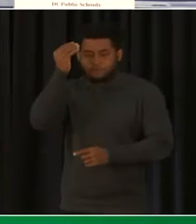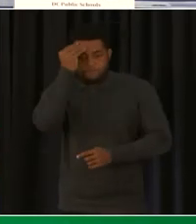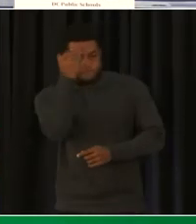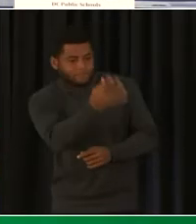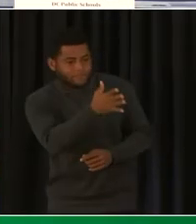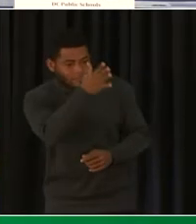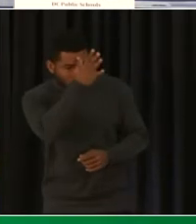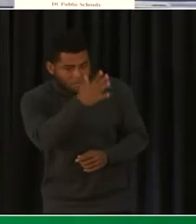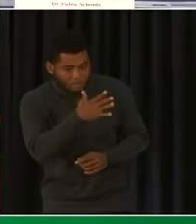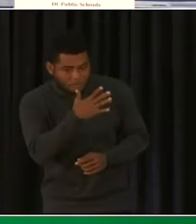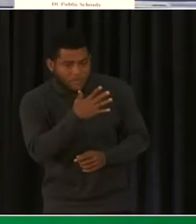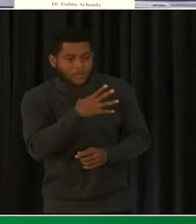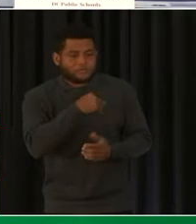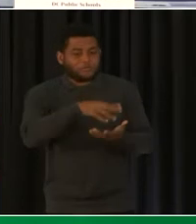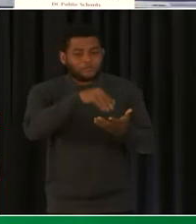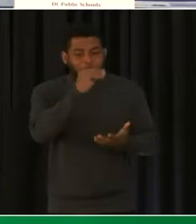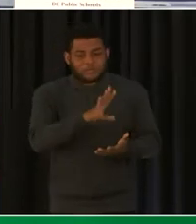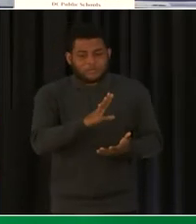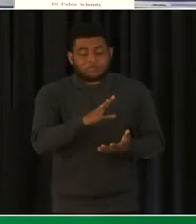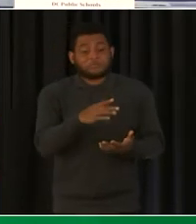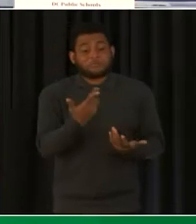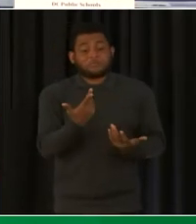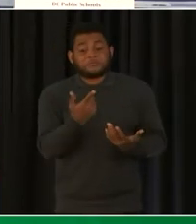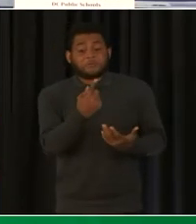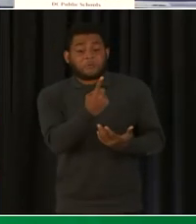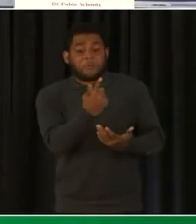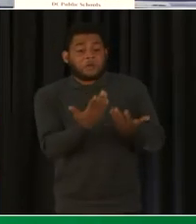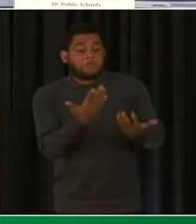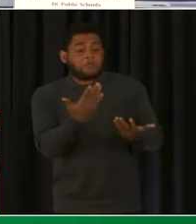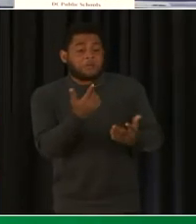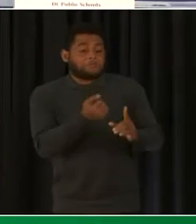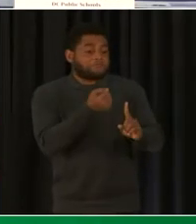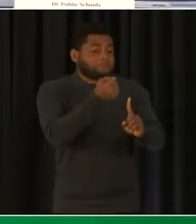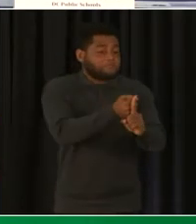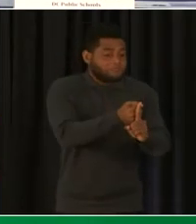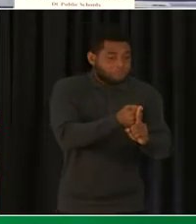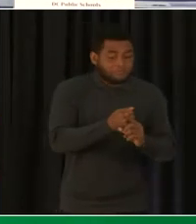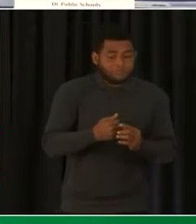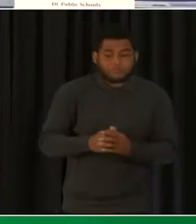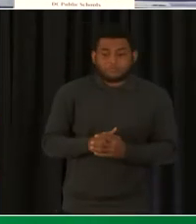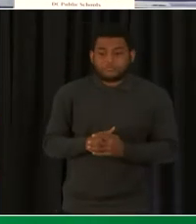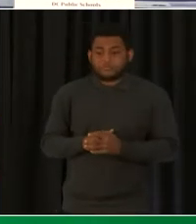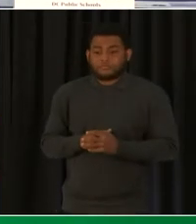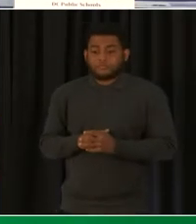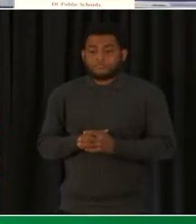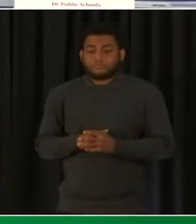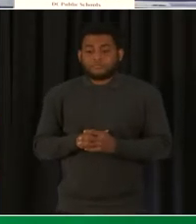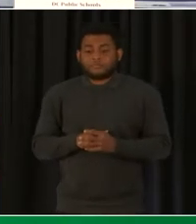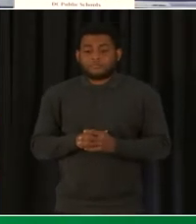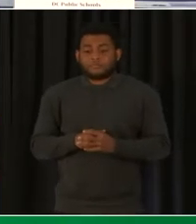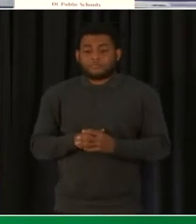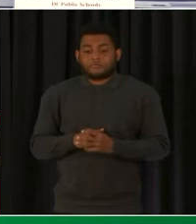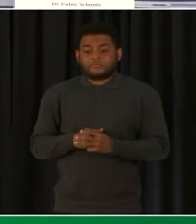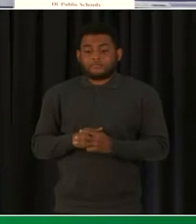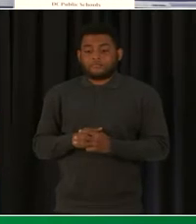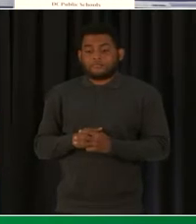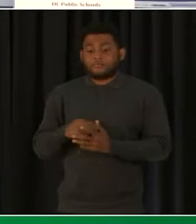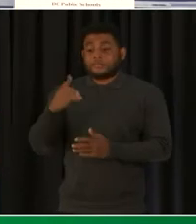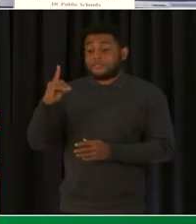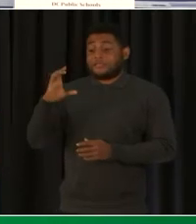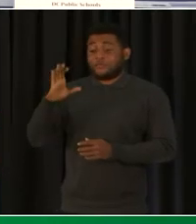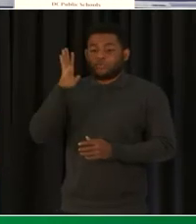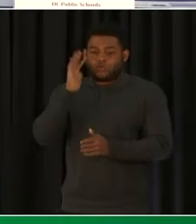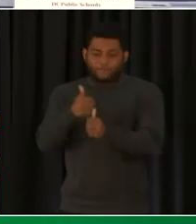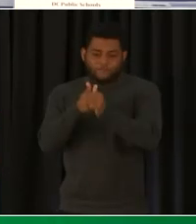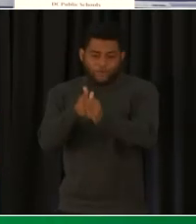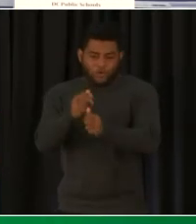individuals. DC Health also follows up with, in many cases, with parents and guardians or adult